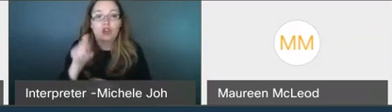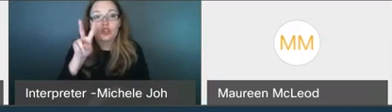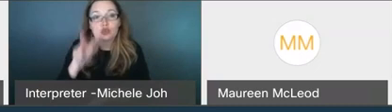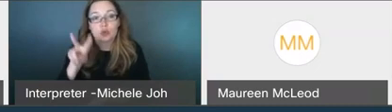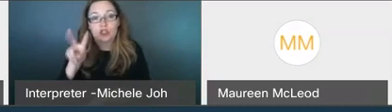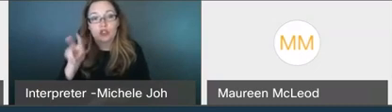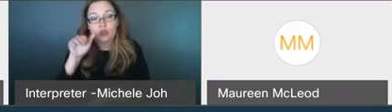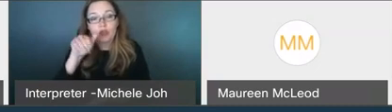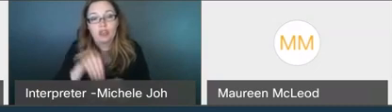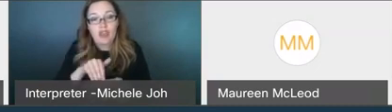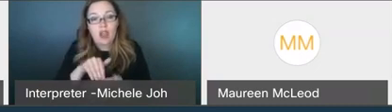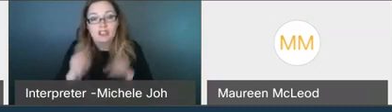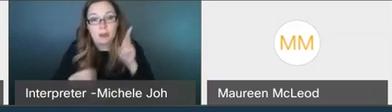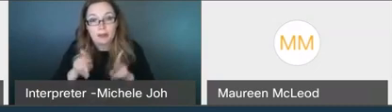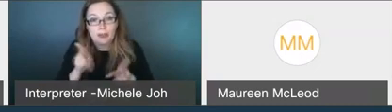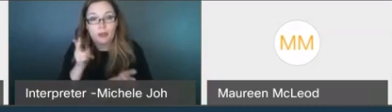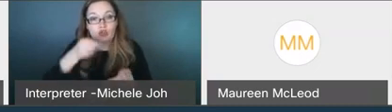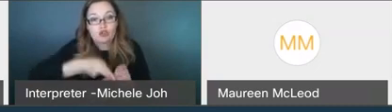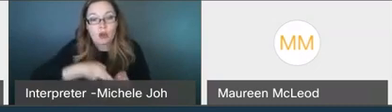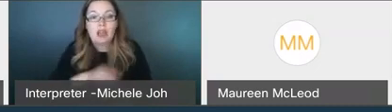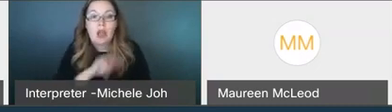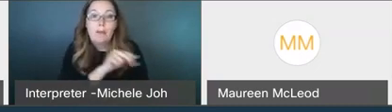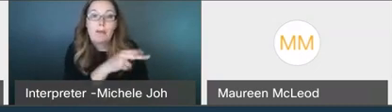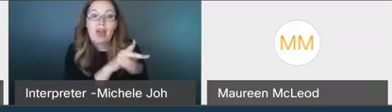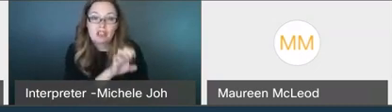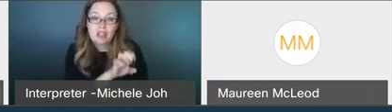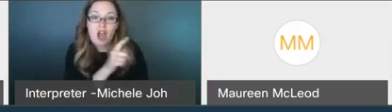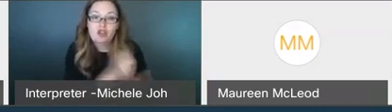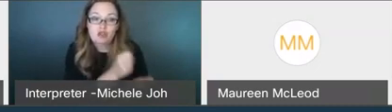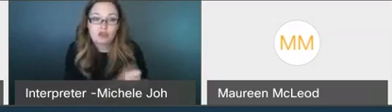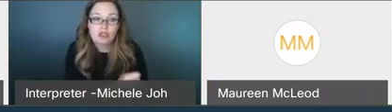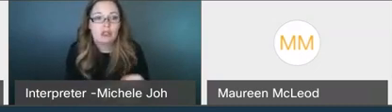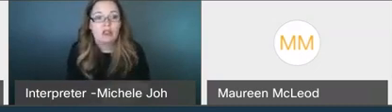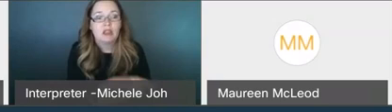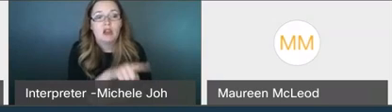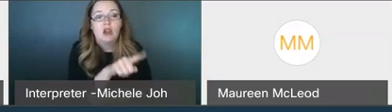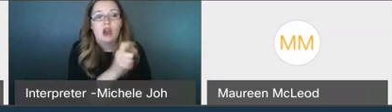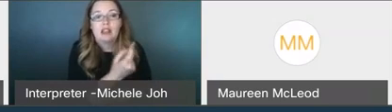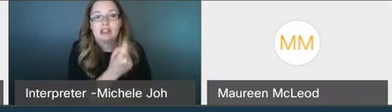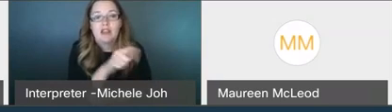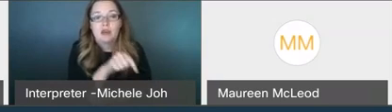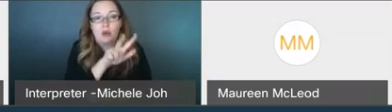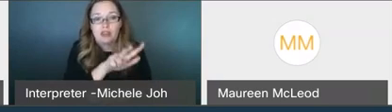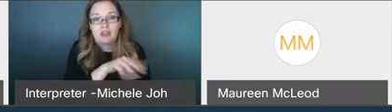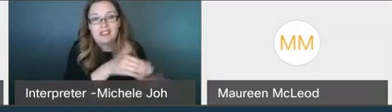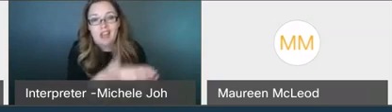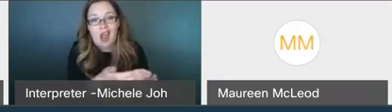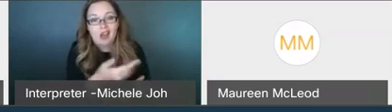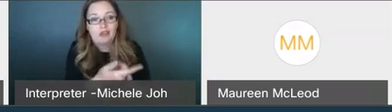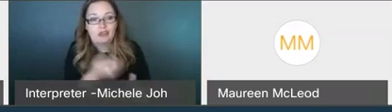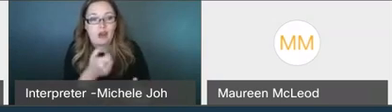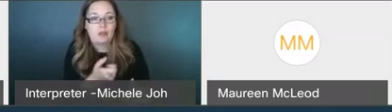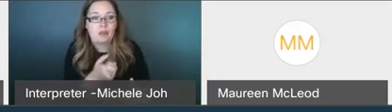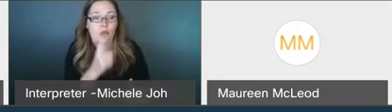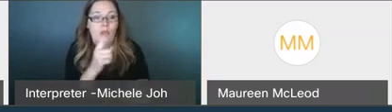120,000 participants. In methadone treatment, there was 11.3 out of 1,000 mortality rate. Out of methadone treatment, it was triple